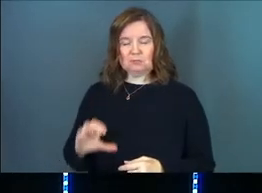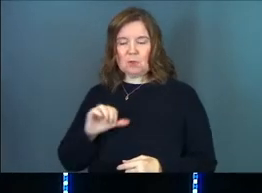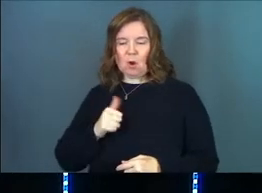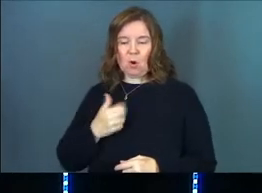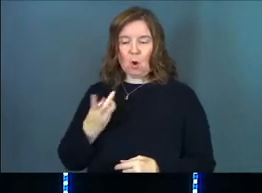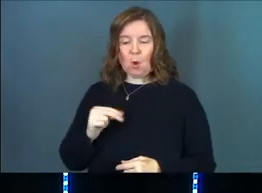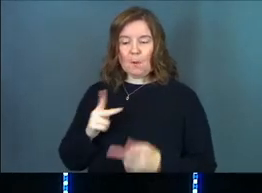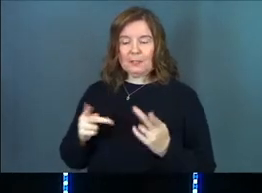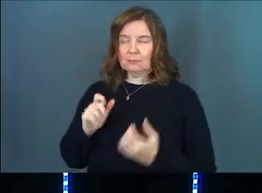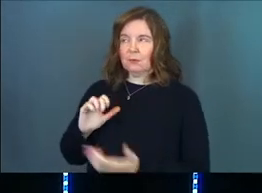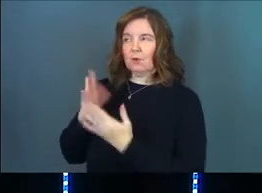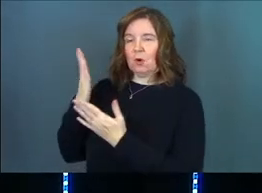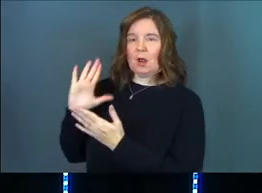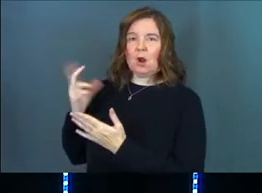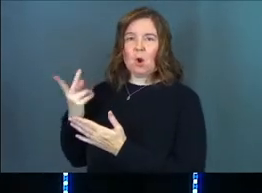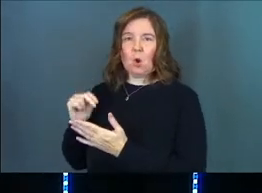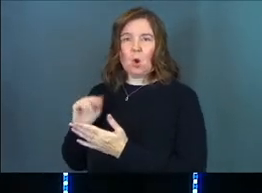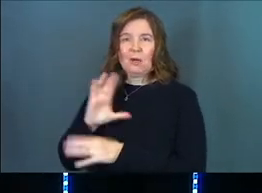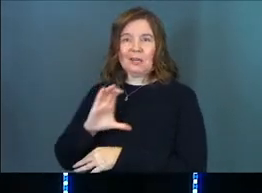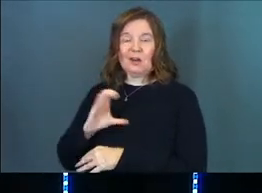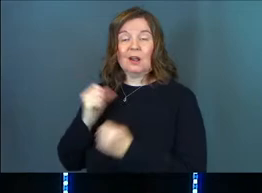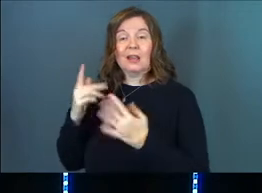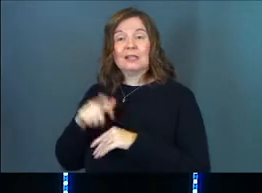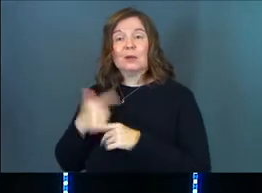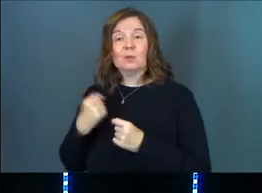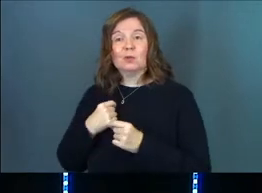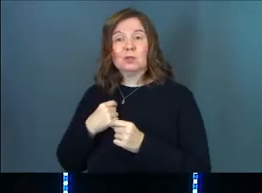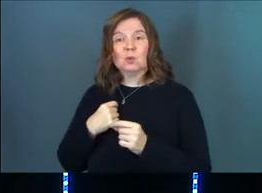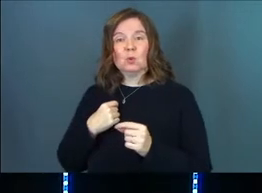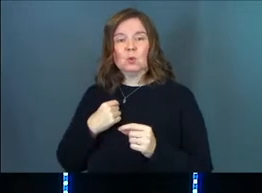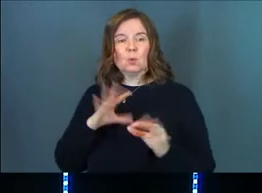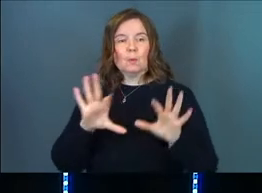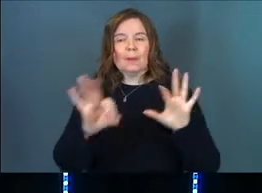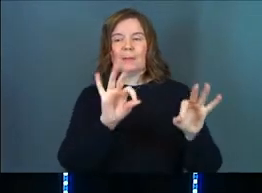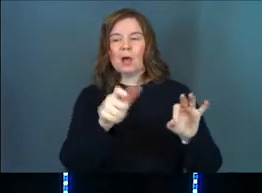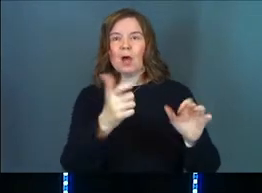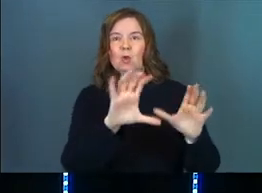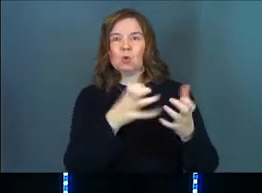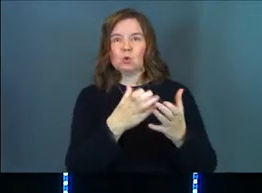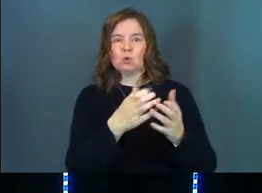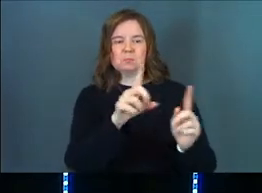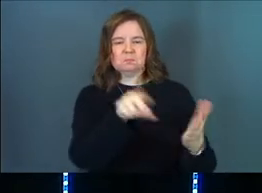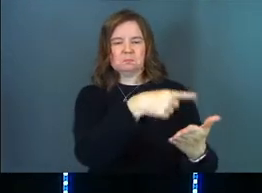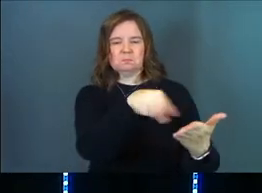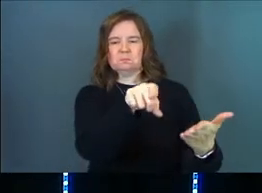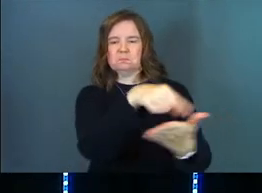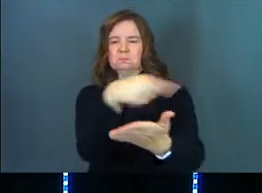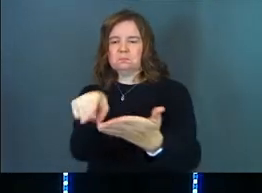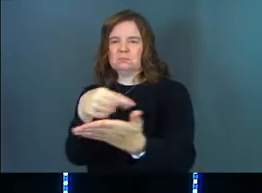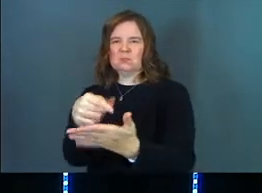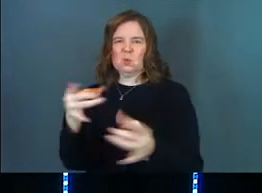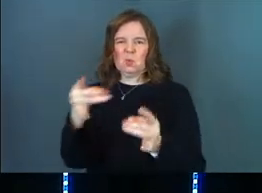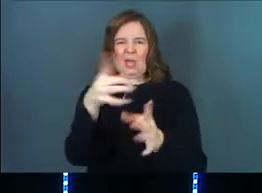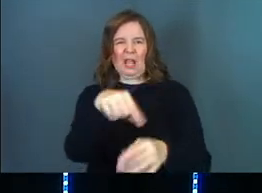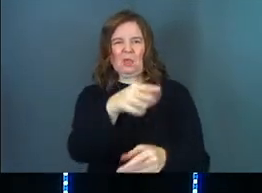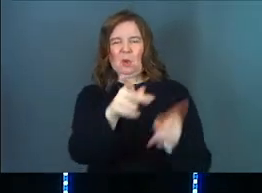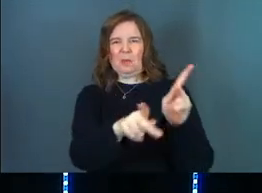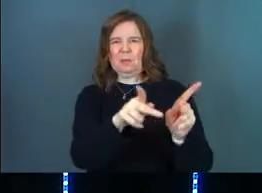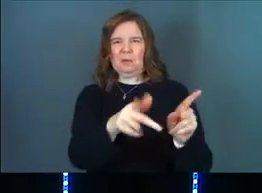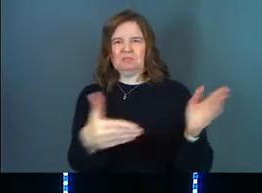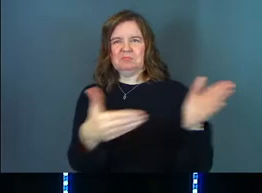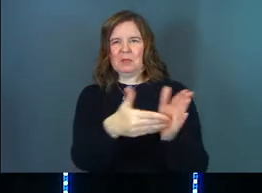and our own position before God and our own character, a lot of times we pick out other little pet groups and we say, don't we hate those